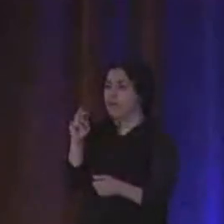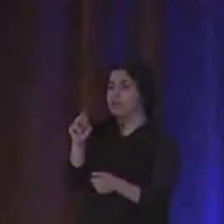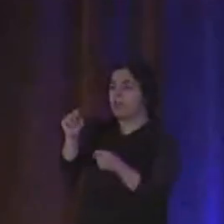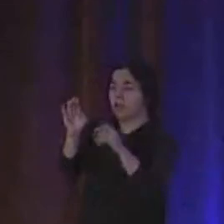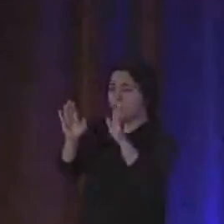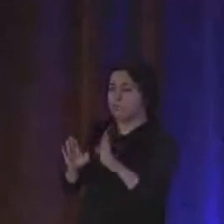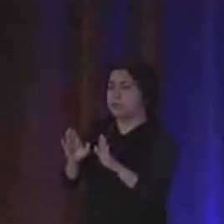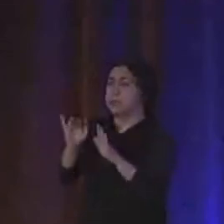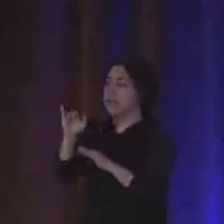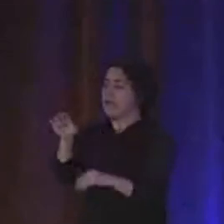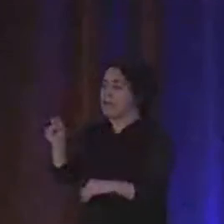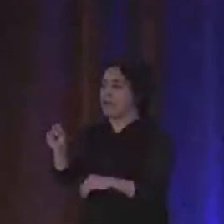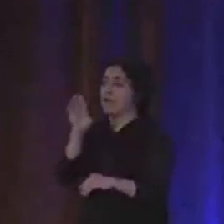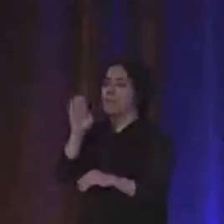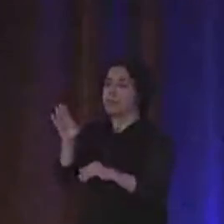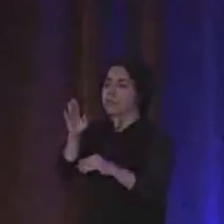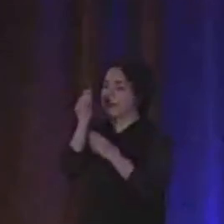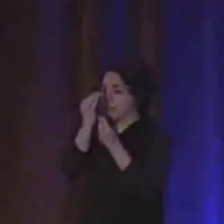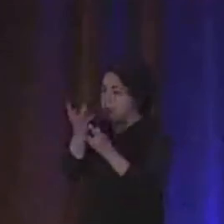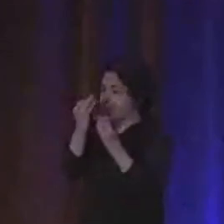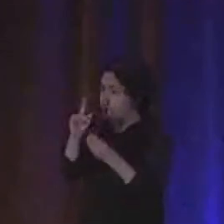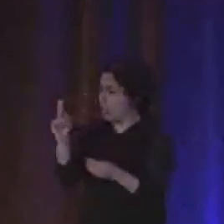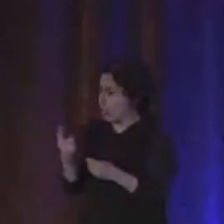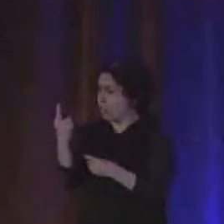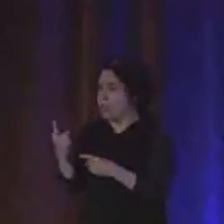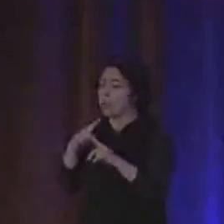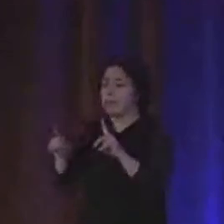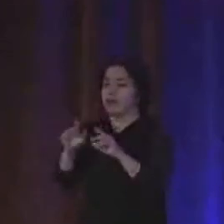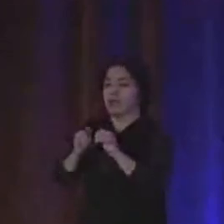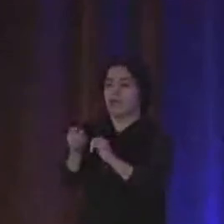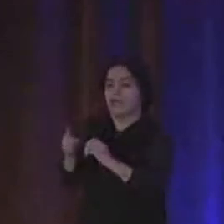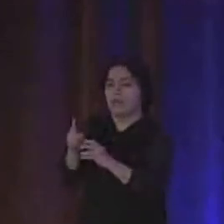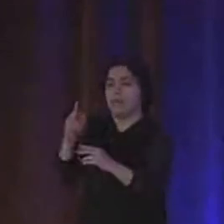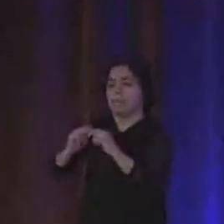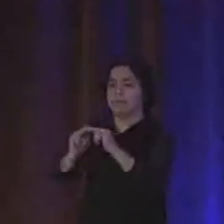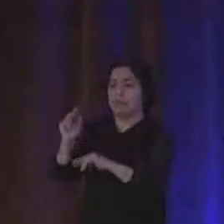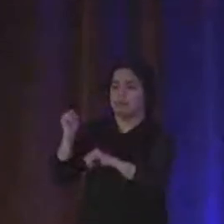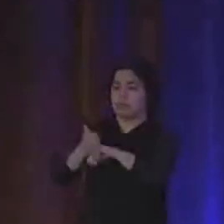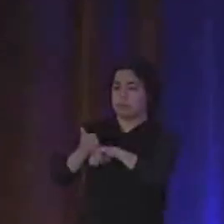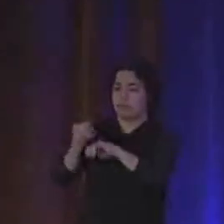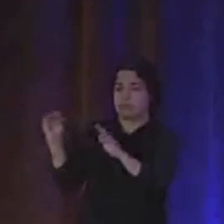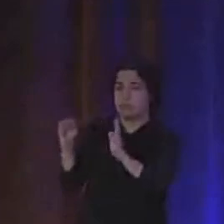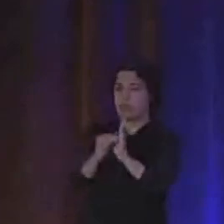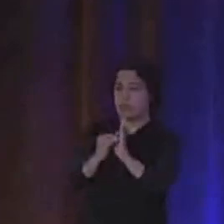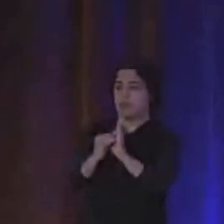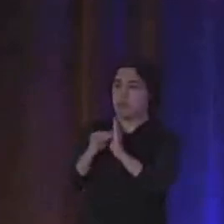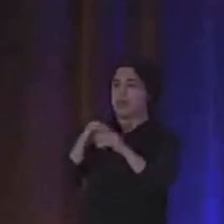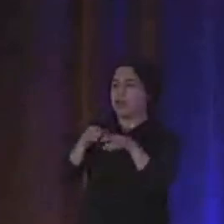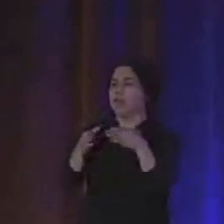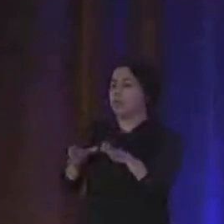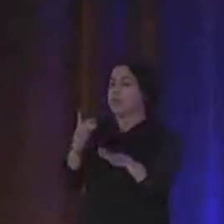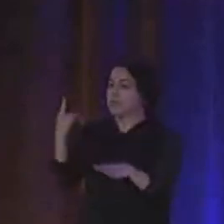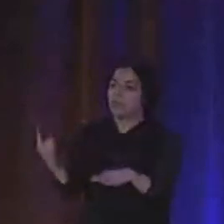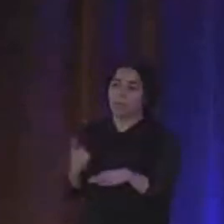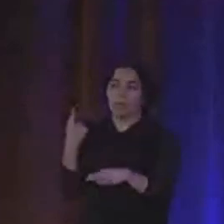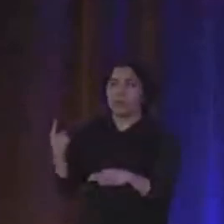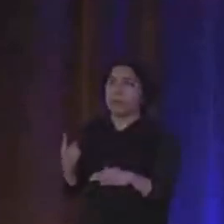always be informative. It's just the way that they have built it. They've wrapped it in a way that it's always